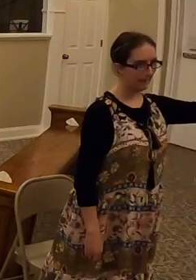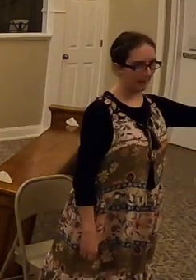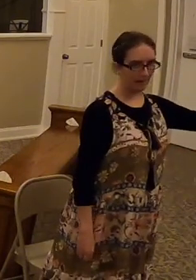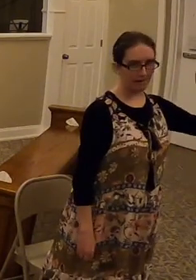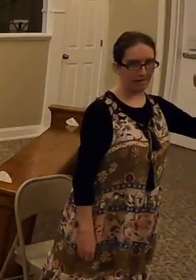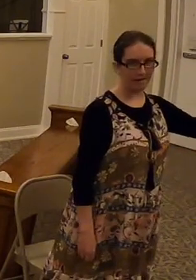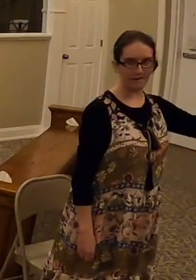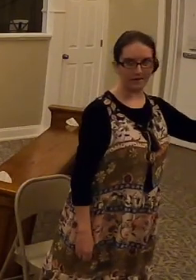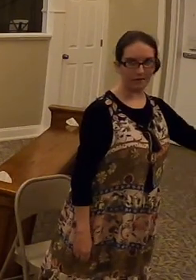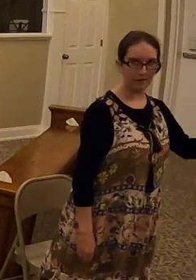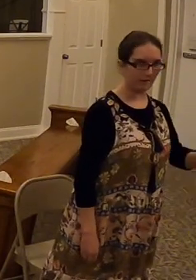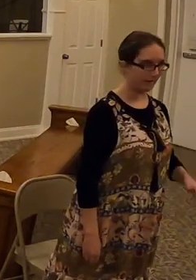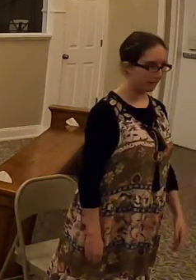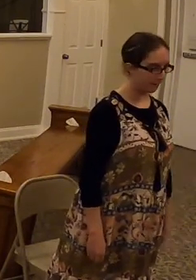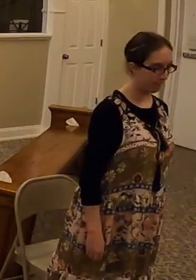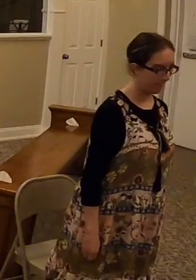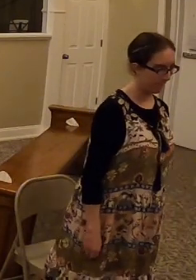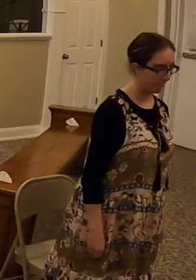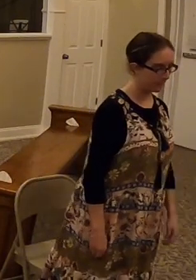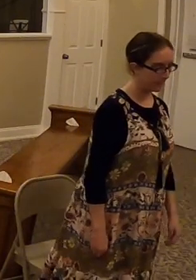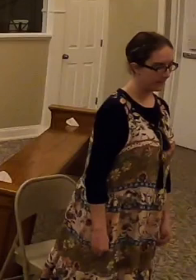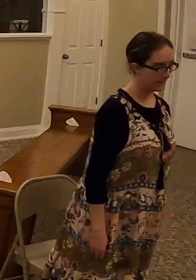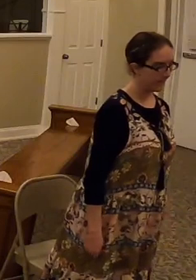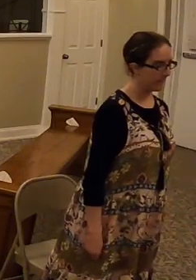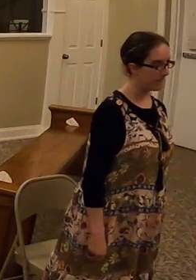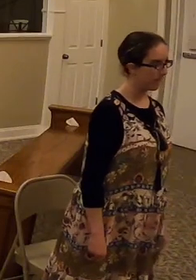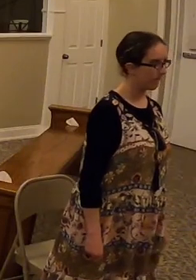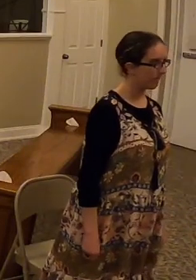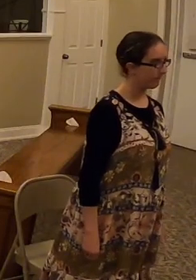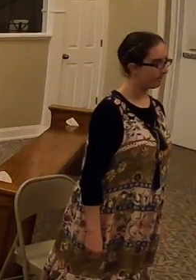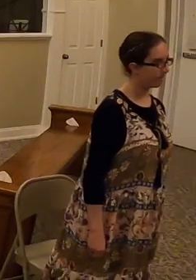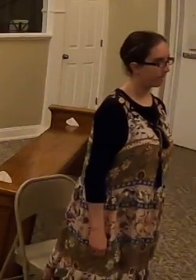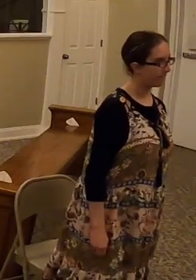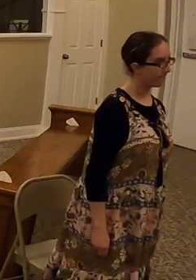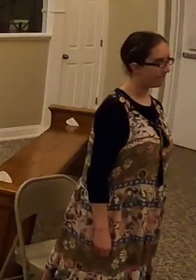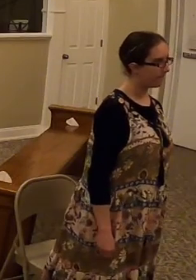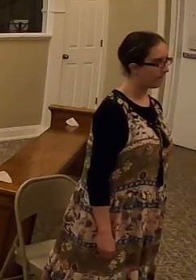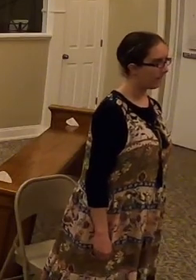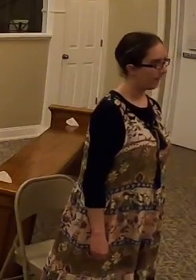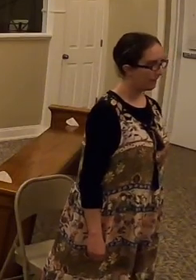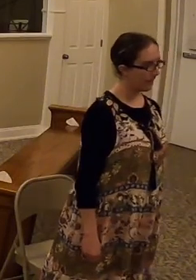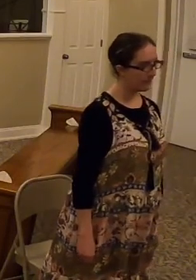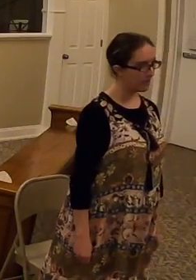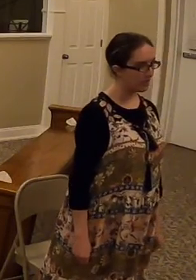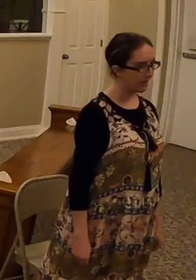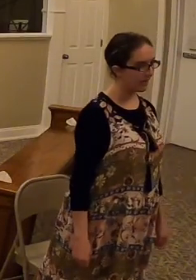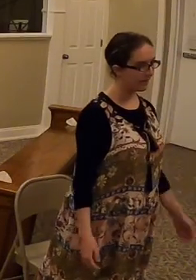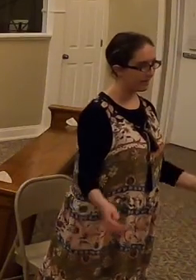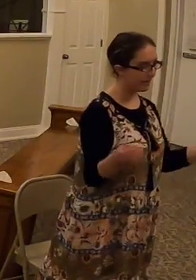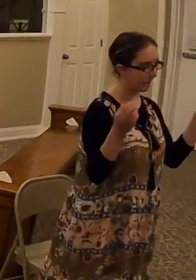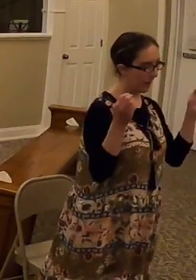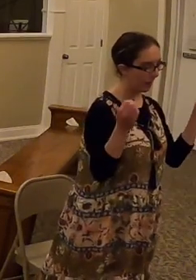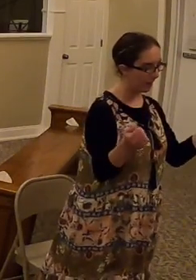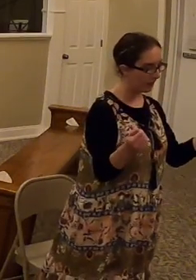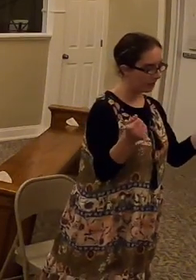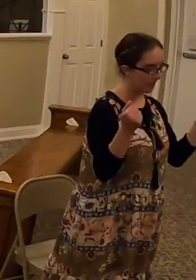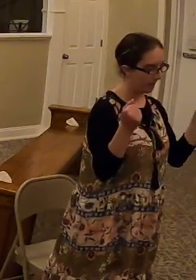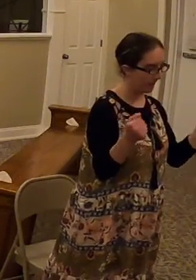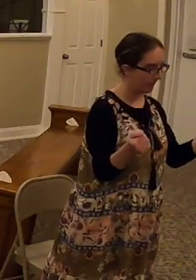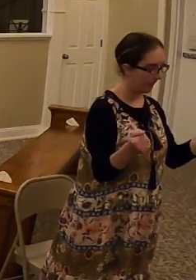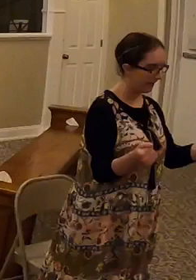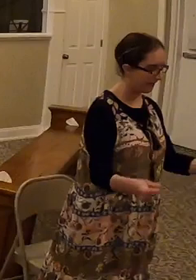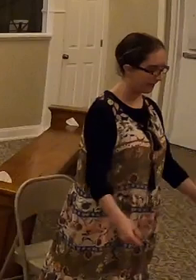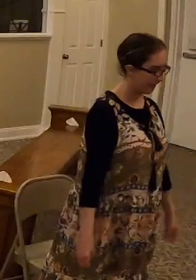Lord. Hallelujah, Jesus. Hallelujah, Jesus. My Lord, I give